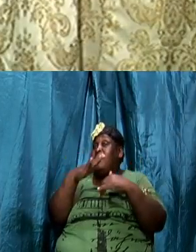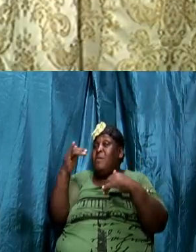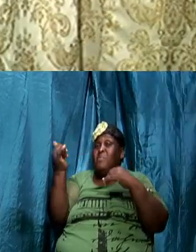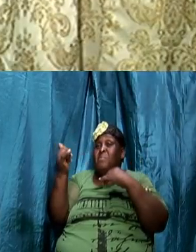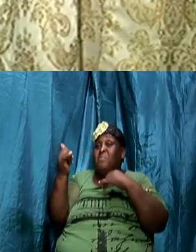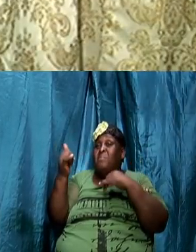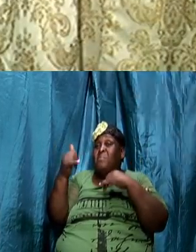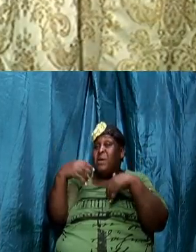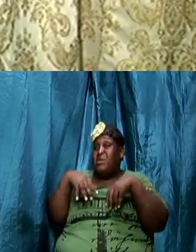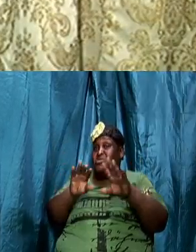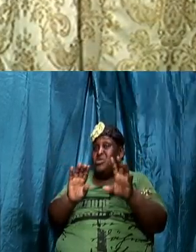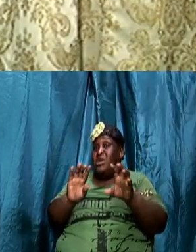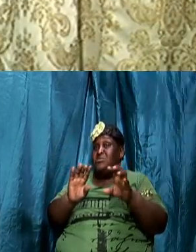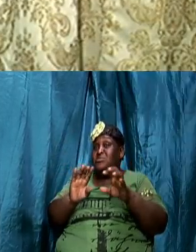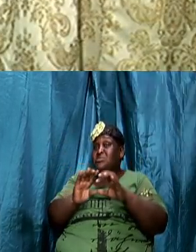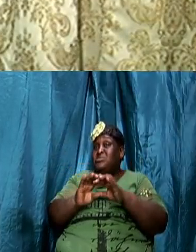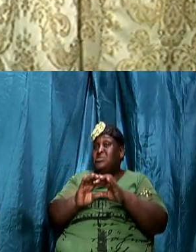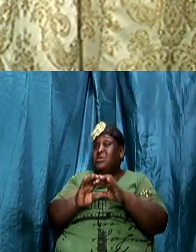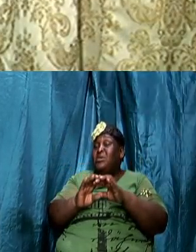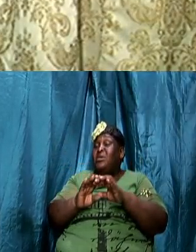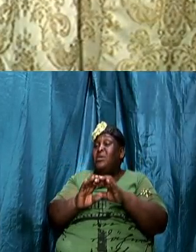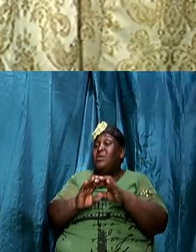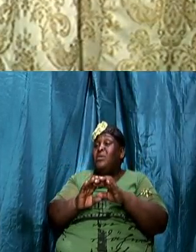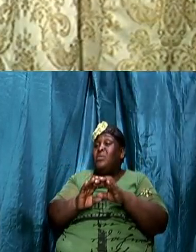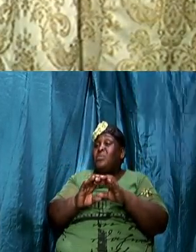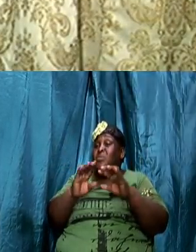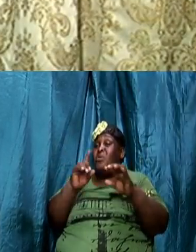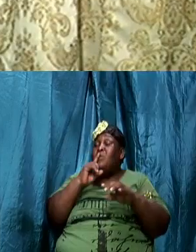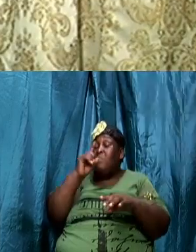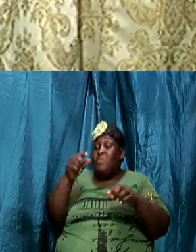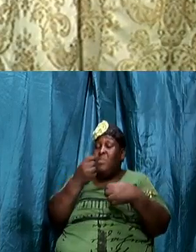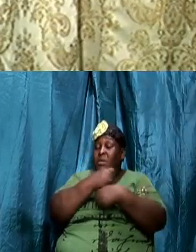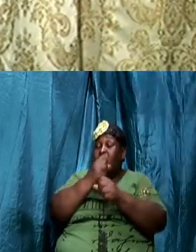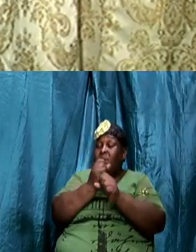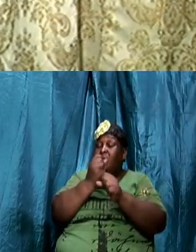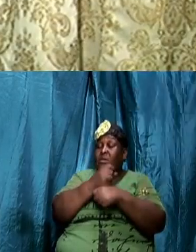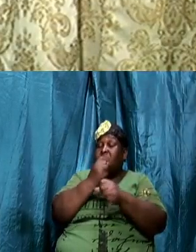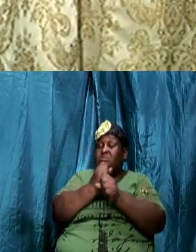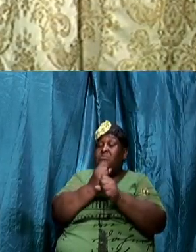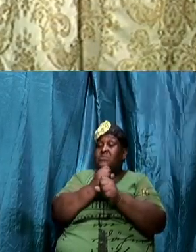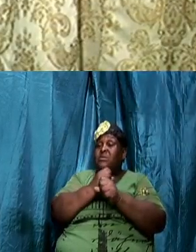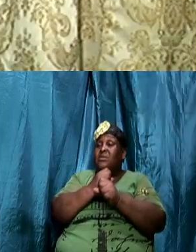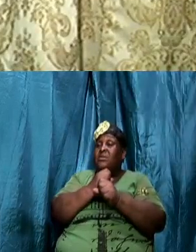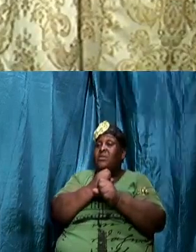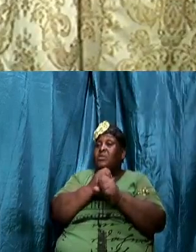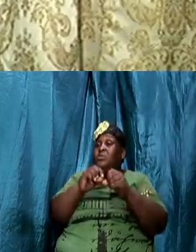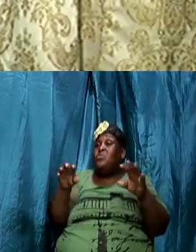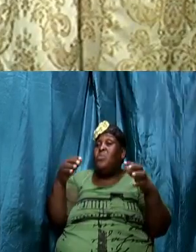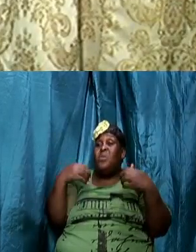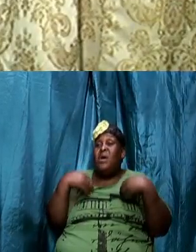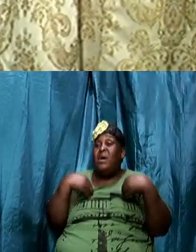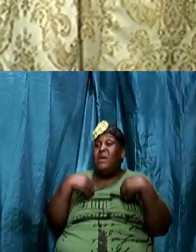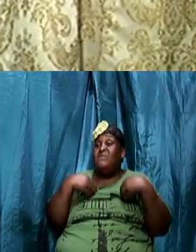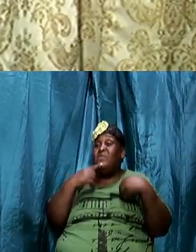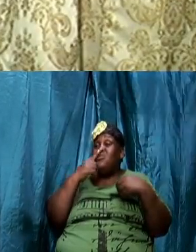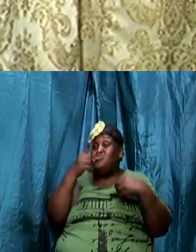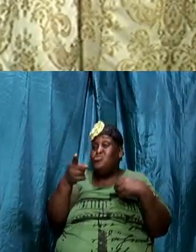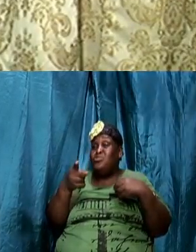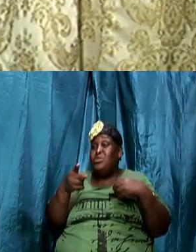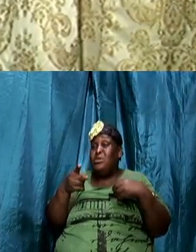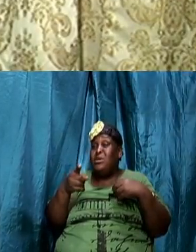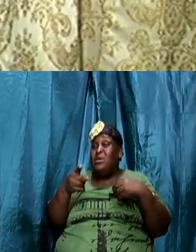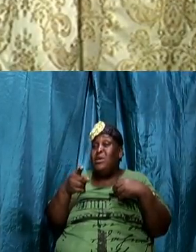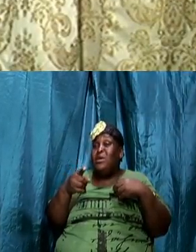We're either going to have the assurance and we deliberately walk with God and we make it. And if you don't have that blessed assurance, and if you're not